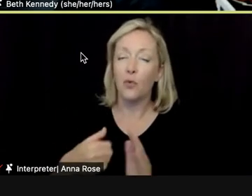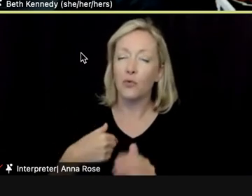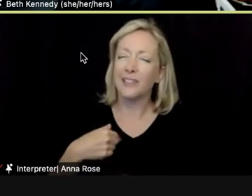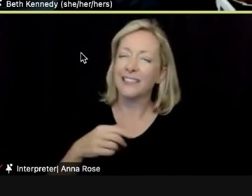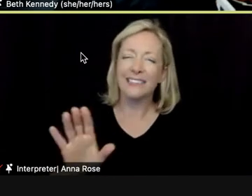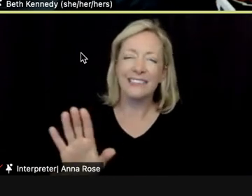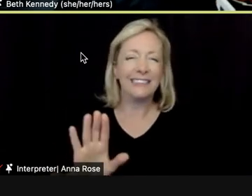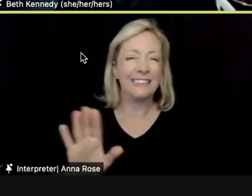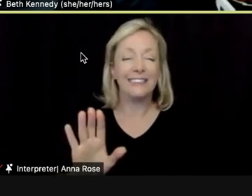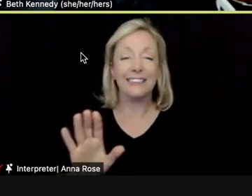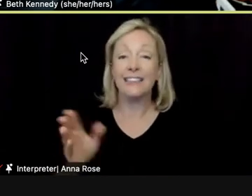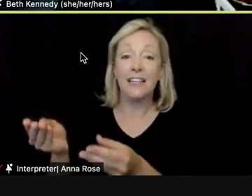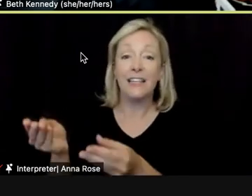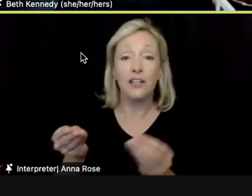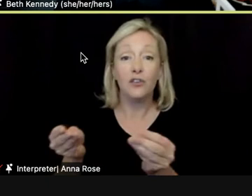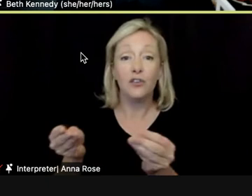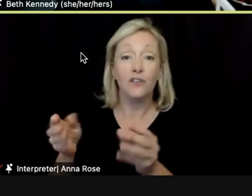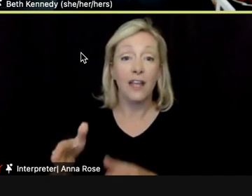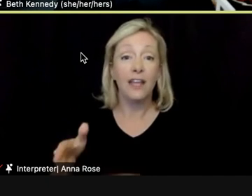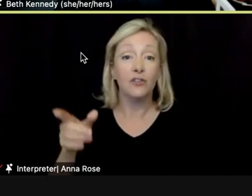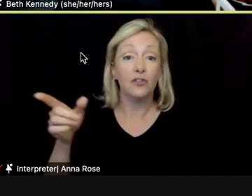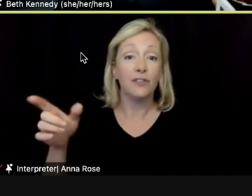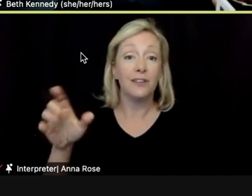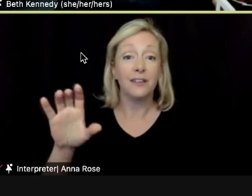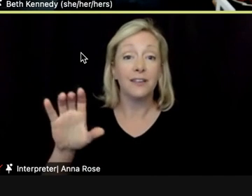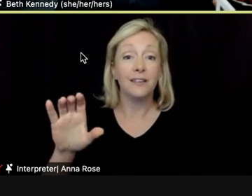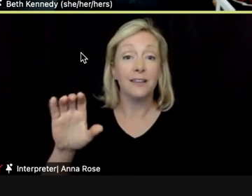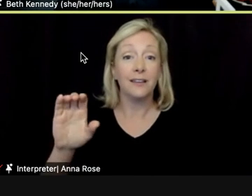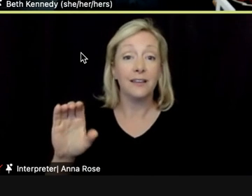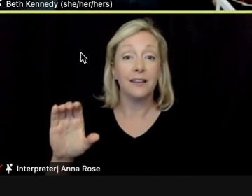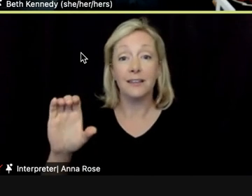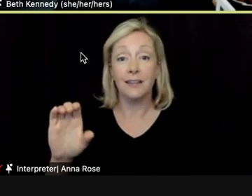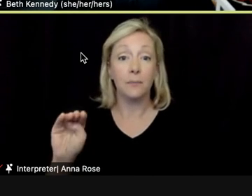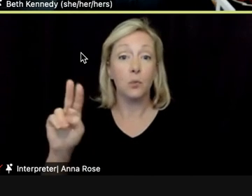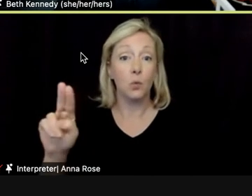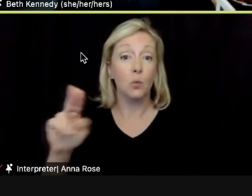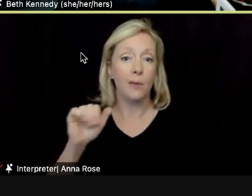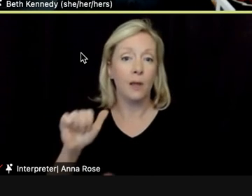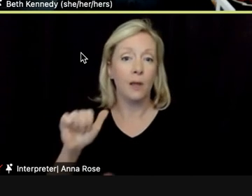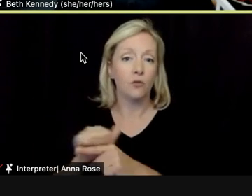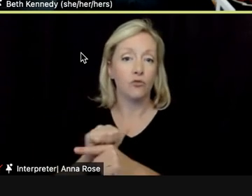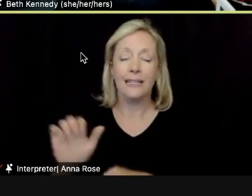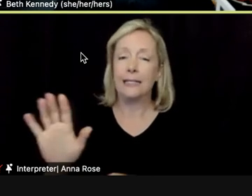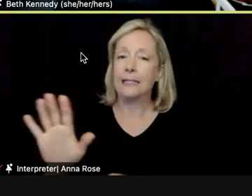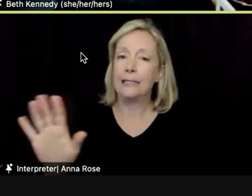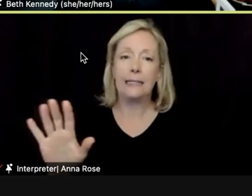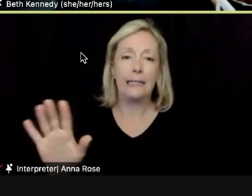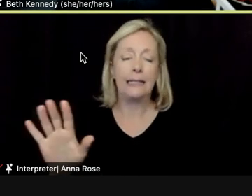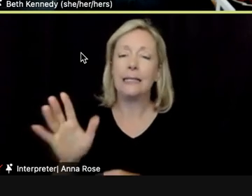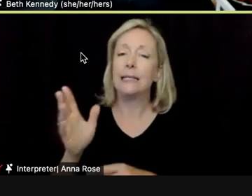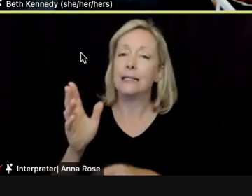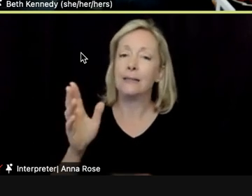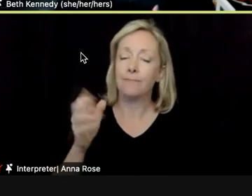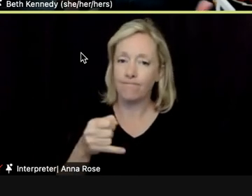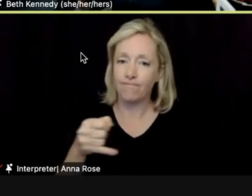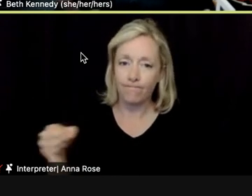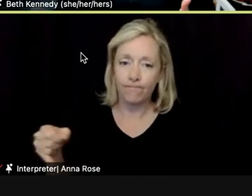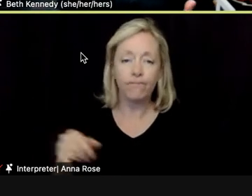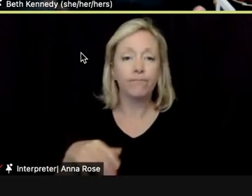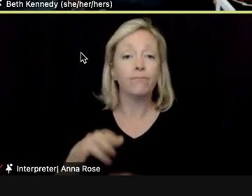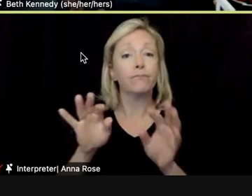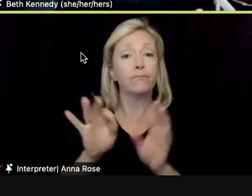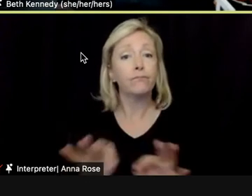caution the student interveners at CMU not to fall into that trap. It's important for interveners and parents to be